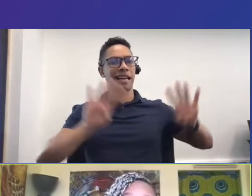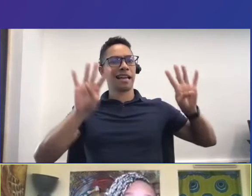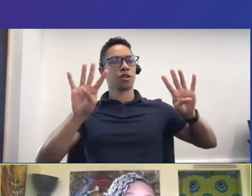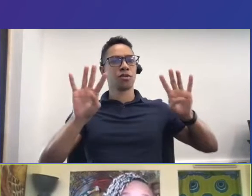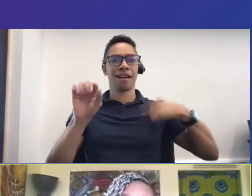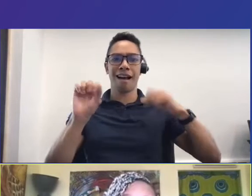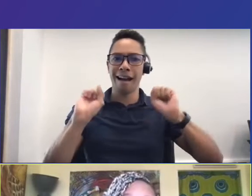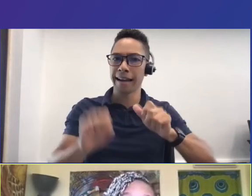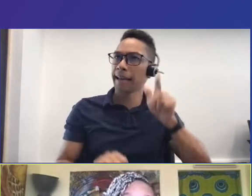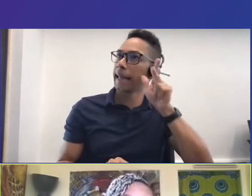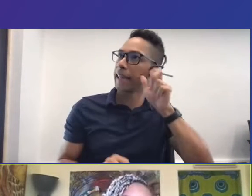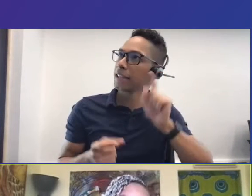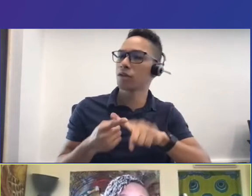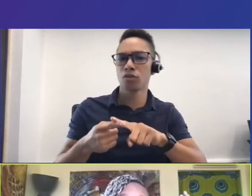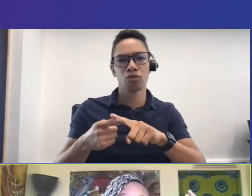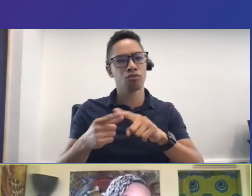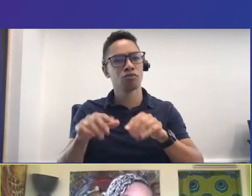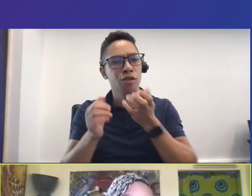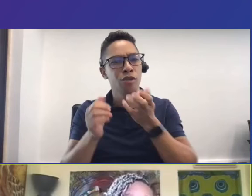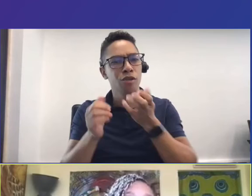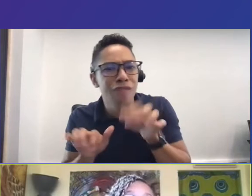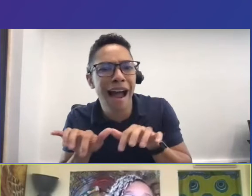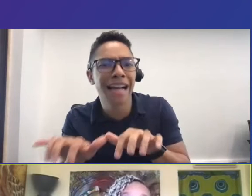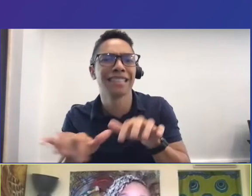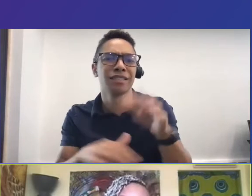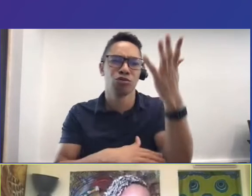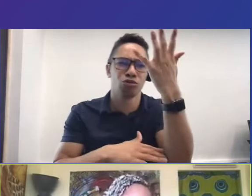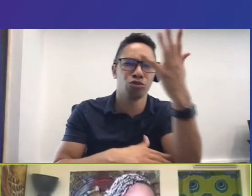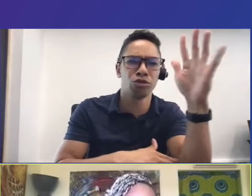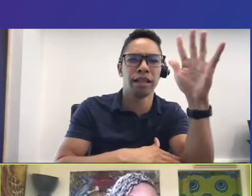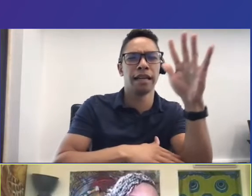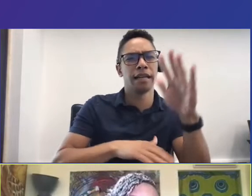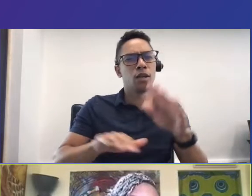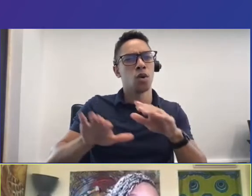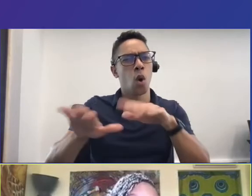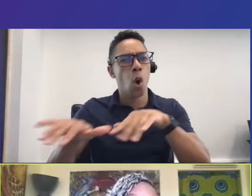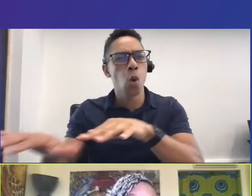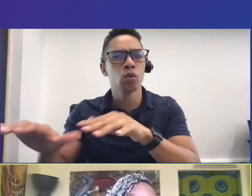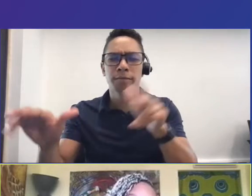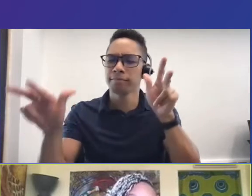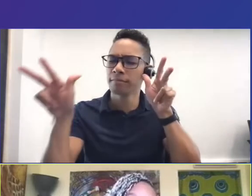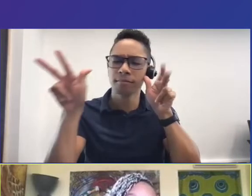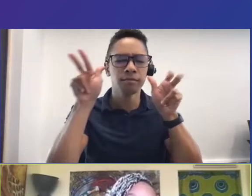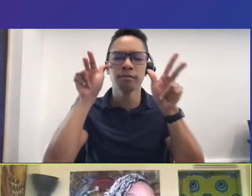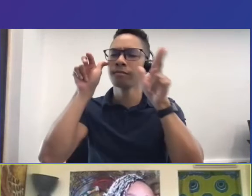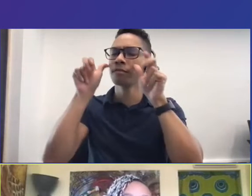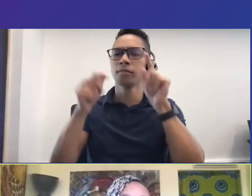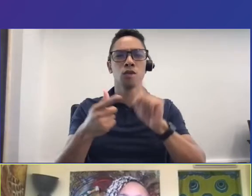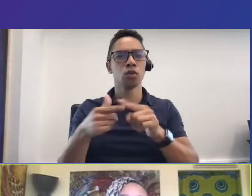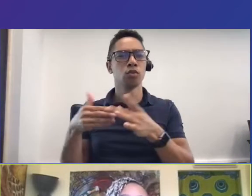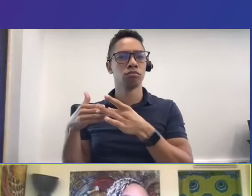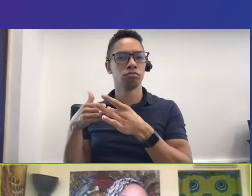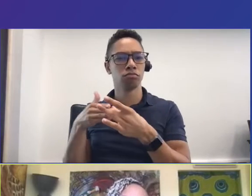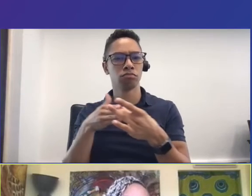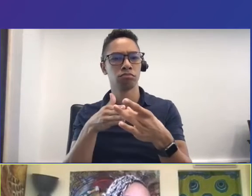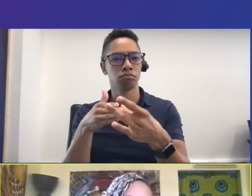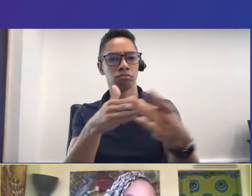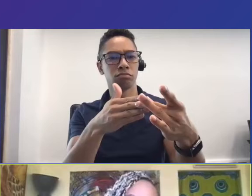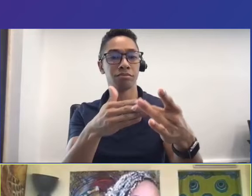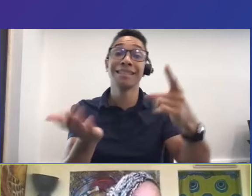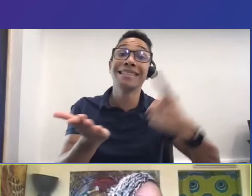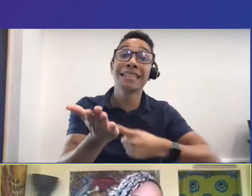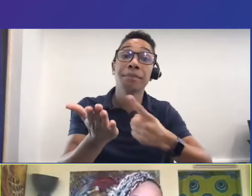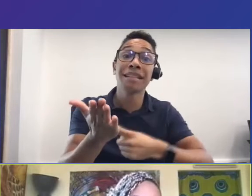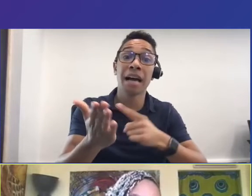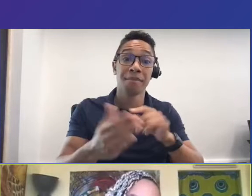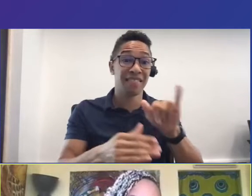listen to the grass and the trees and the ocean and get the messages of where I needed to be doing. And sometimes those messages are so